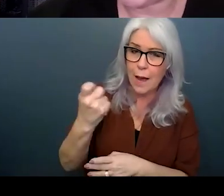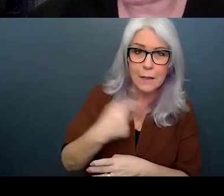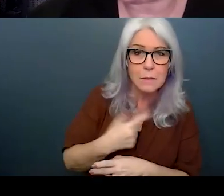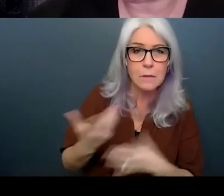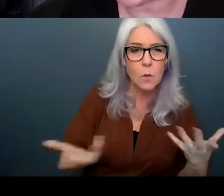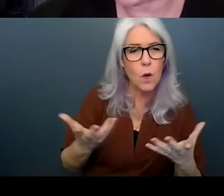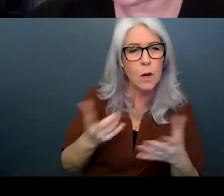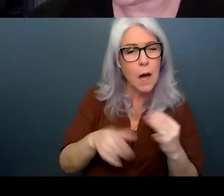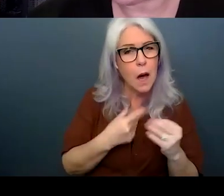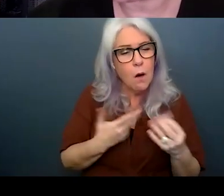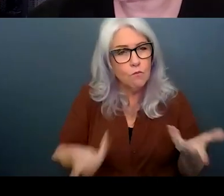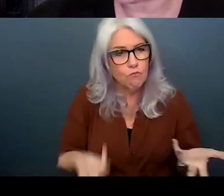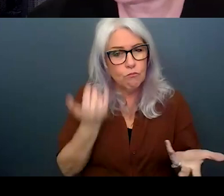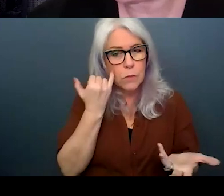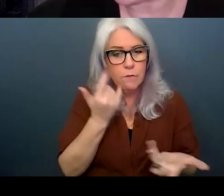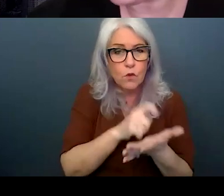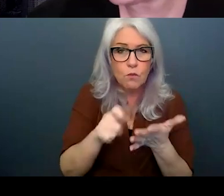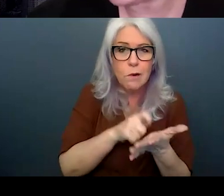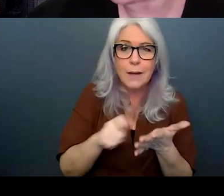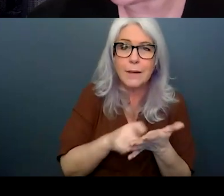something like if you're writing or